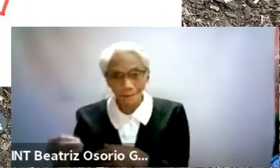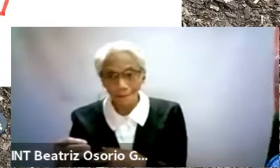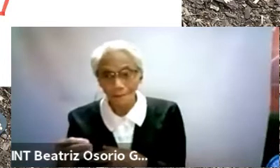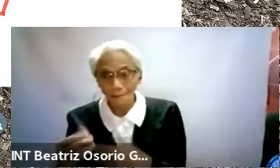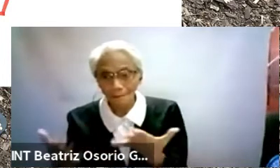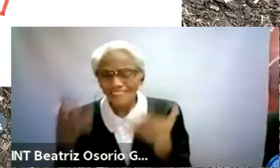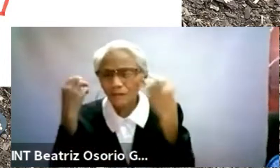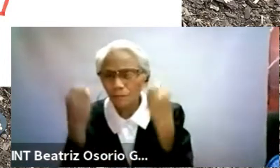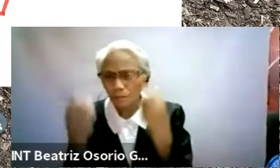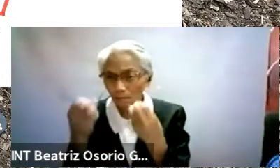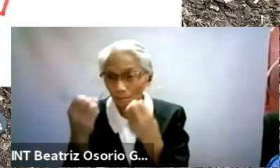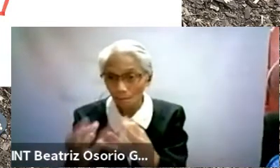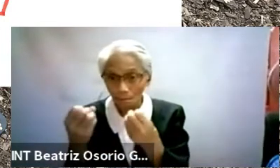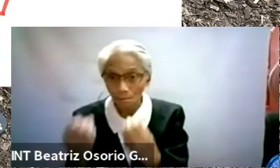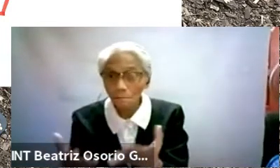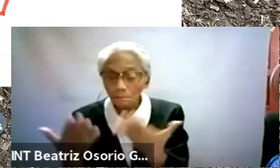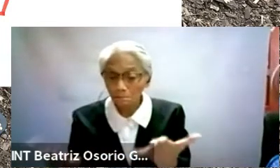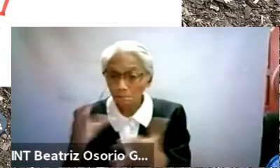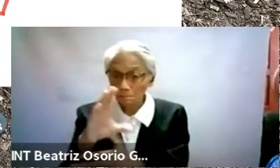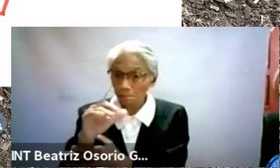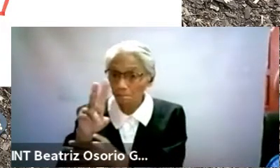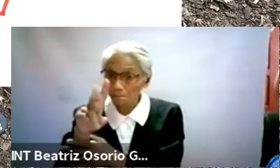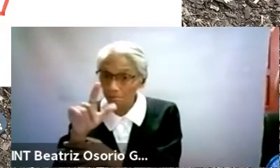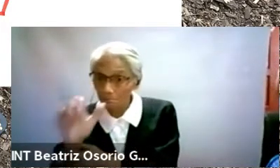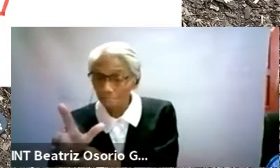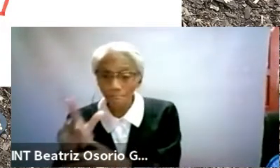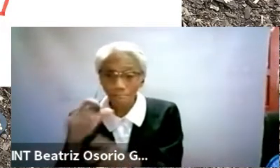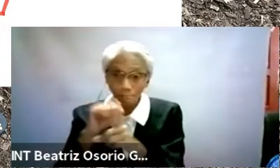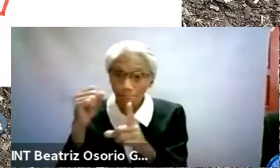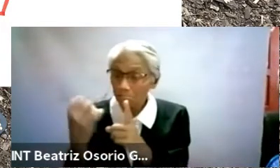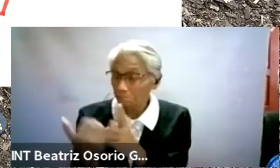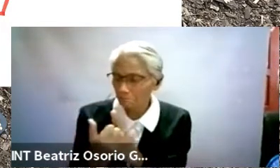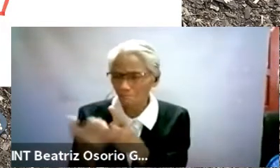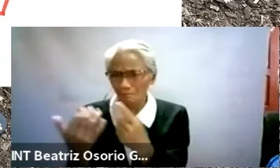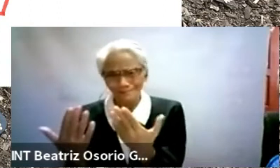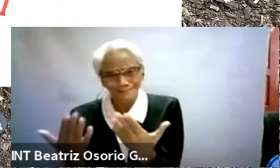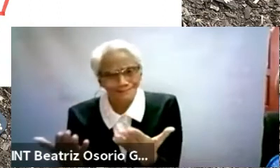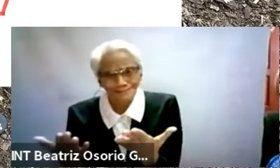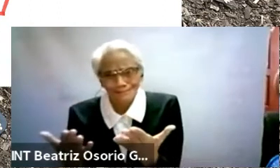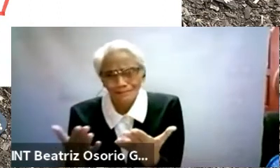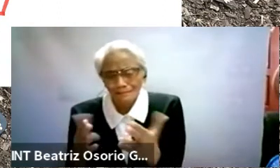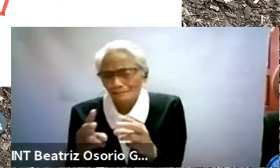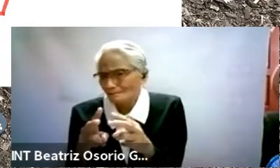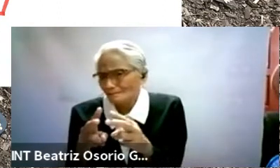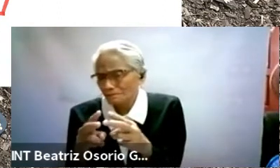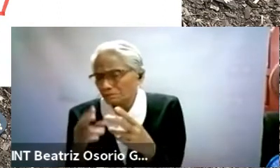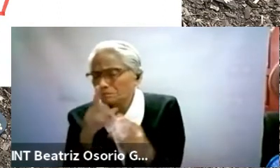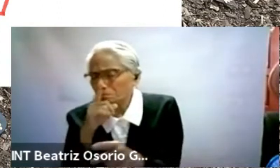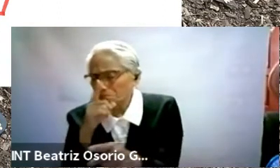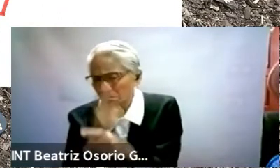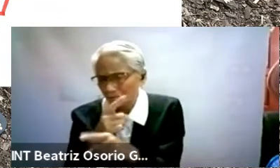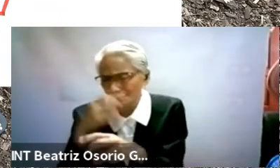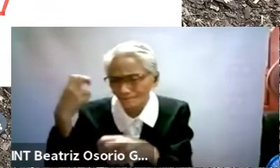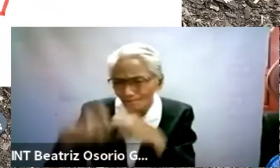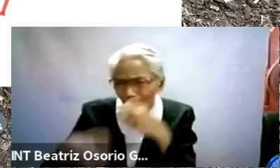many of the civil society actors at this event today are really grappling with the difficulties of